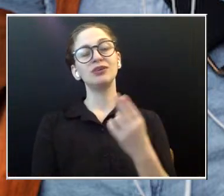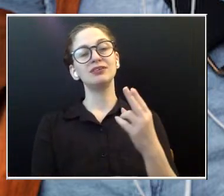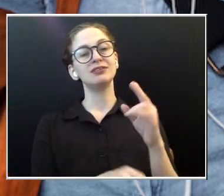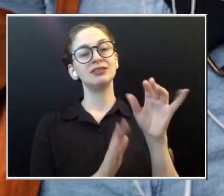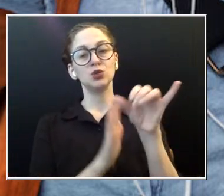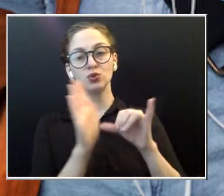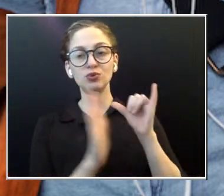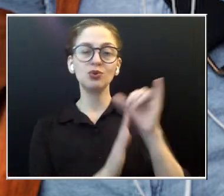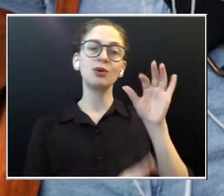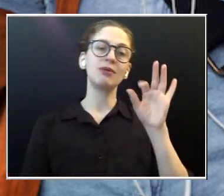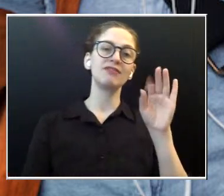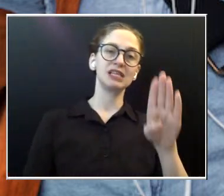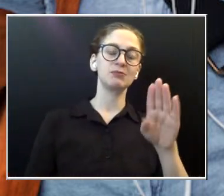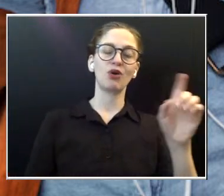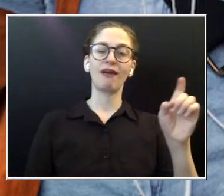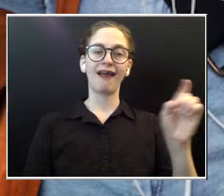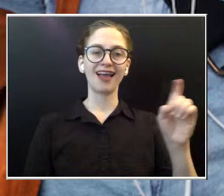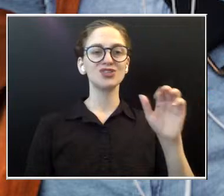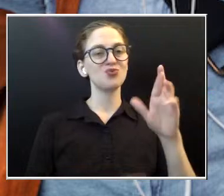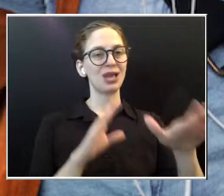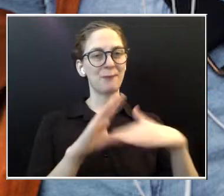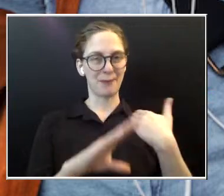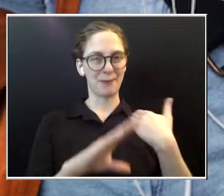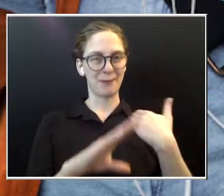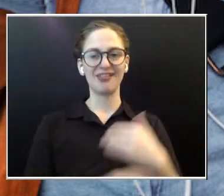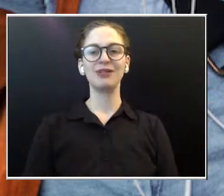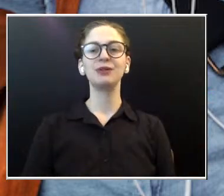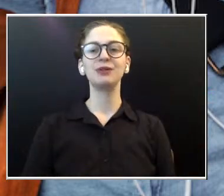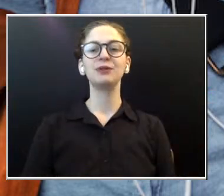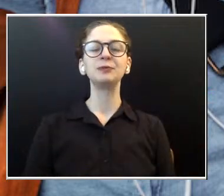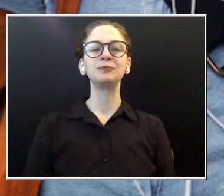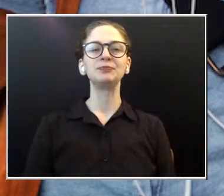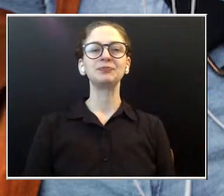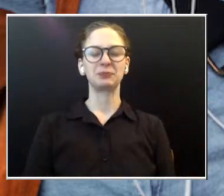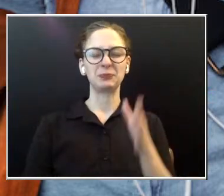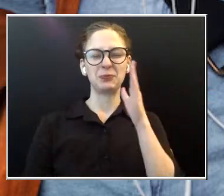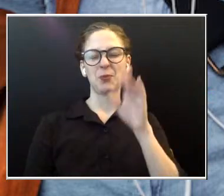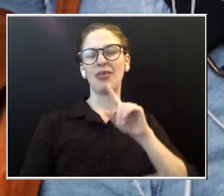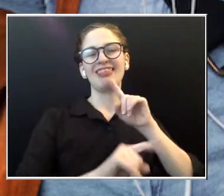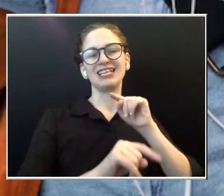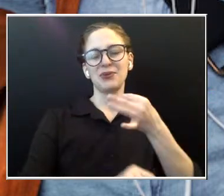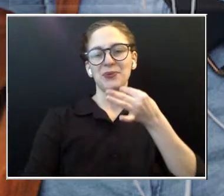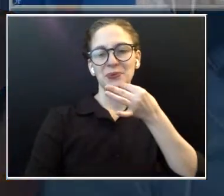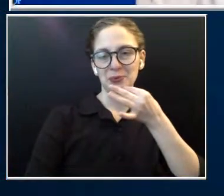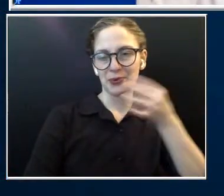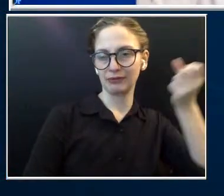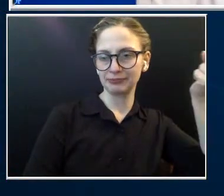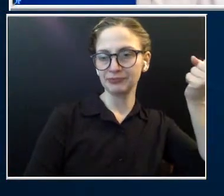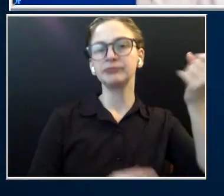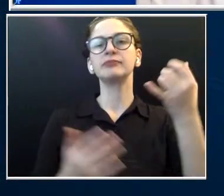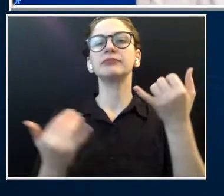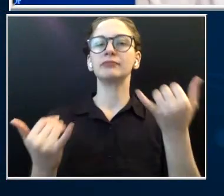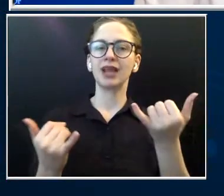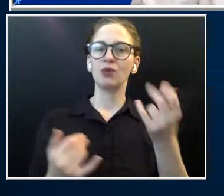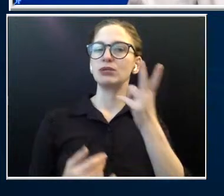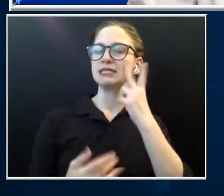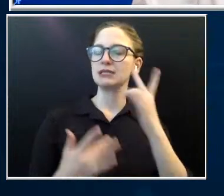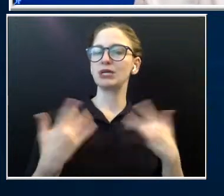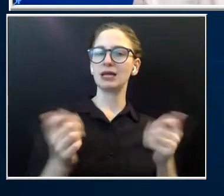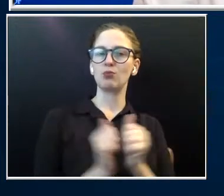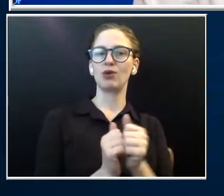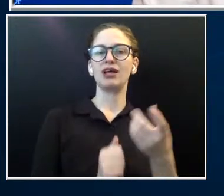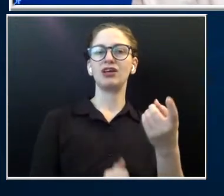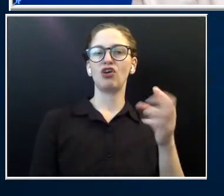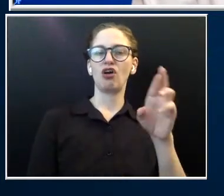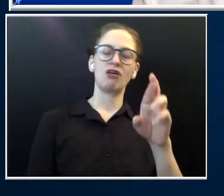or email the Medical News Network. We're going to get to those questions in just a moment. Let's check in with Dr. Dana Hawkinson, Medical Director of Infection Prevention and Control here at